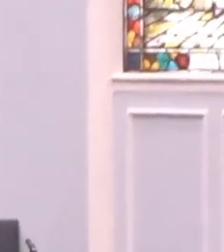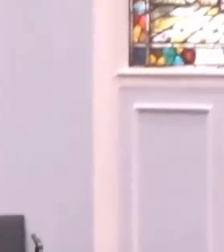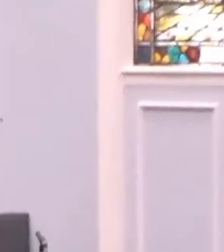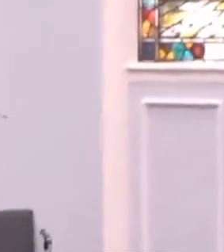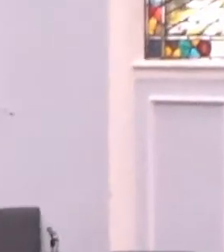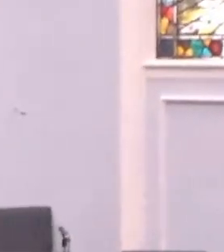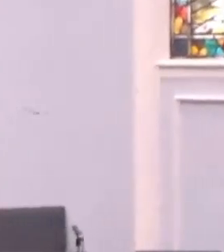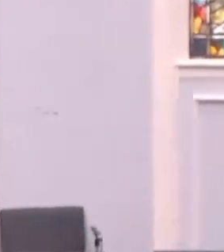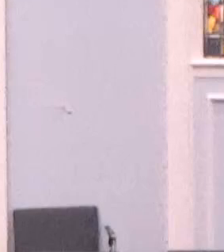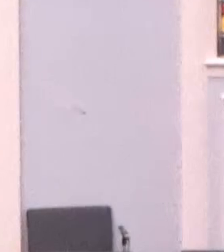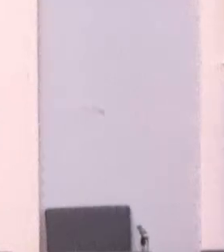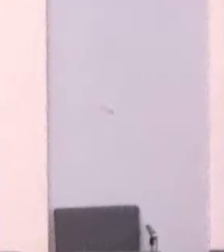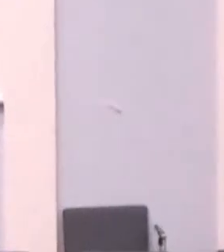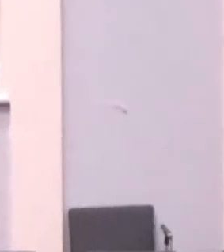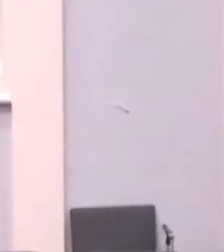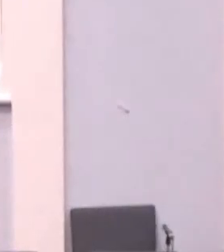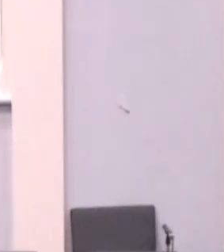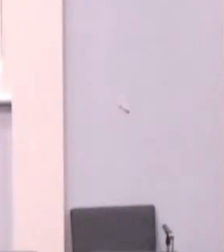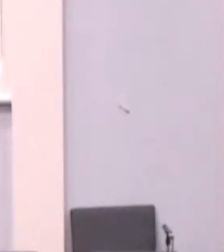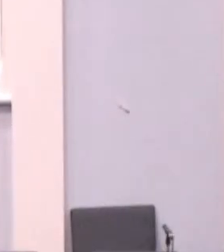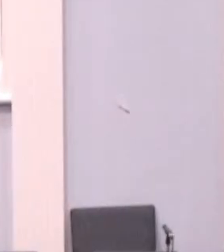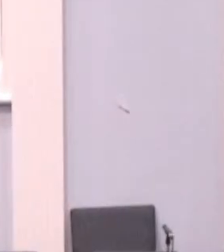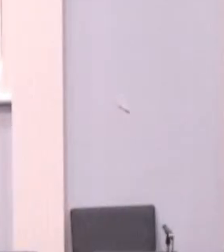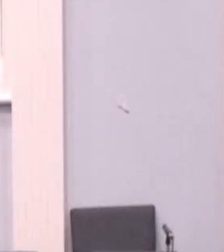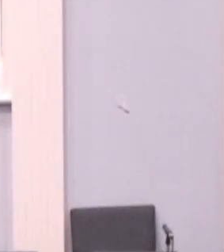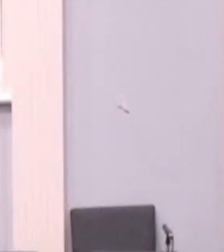to this door right here.